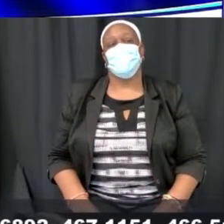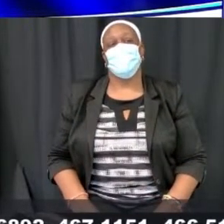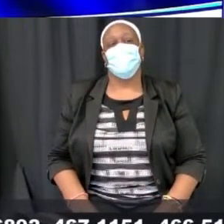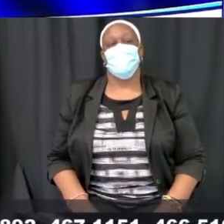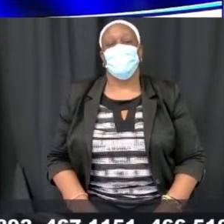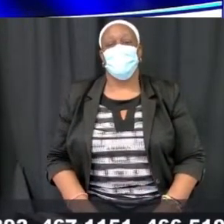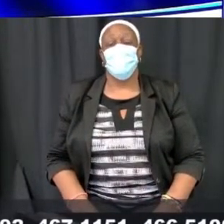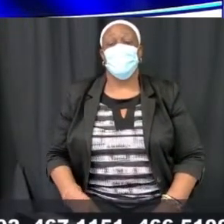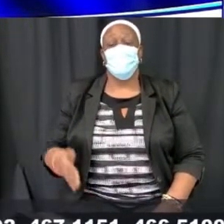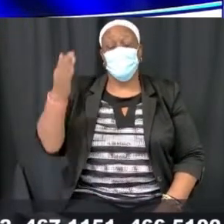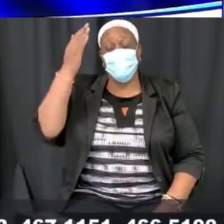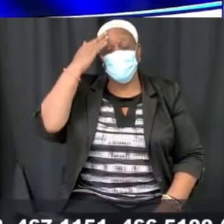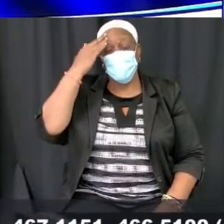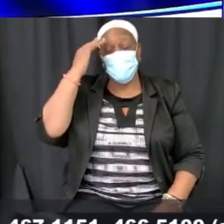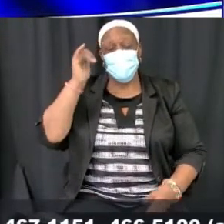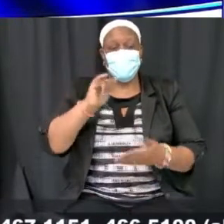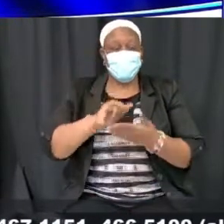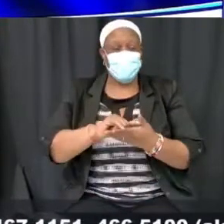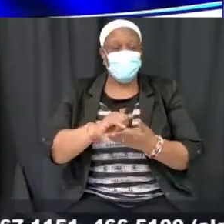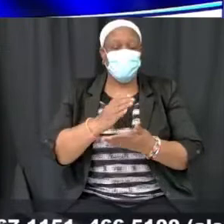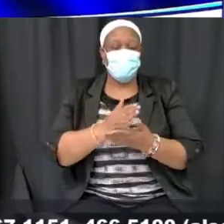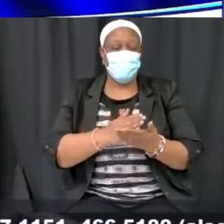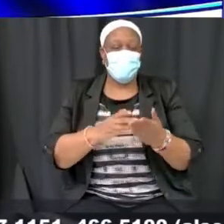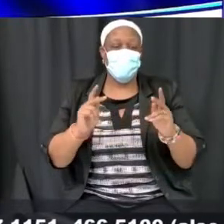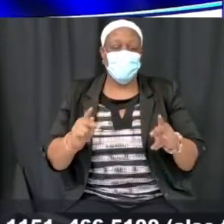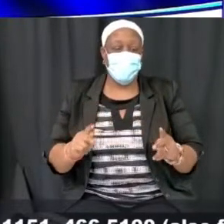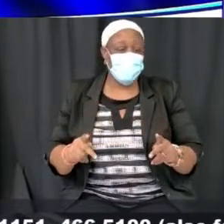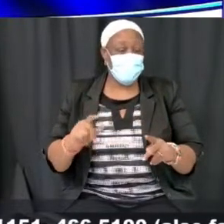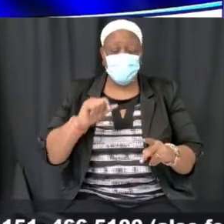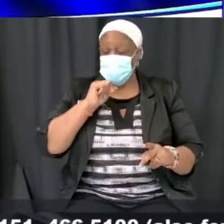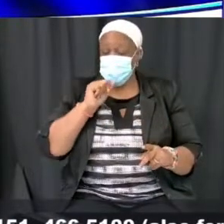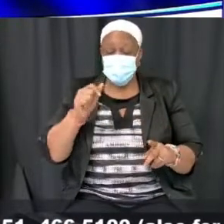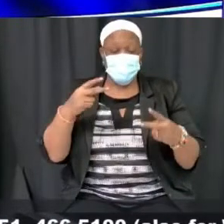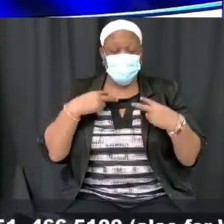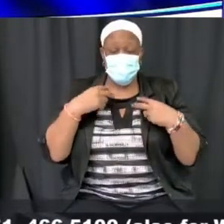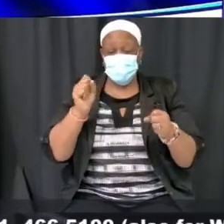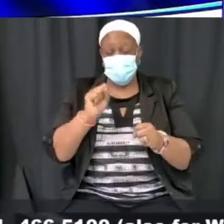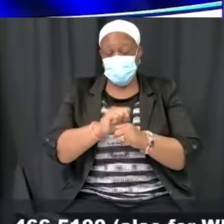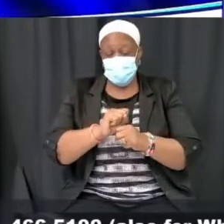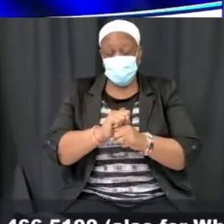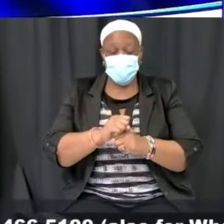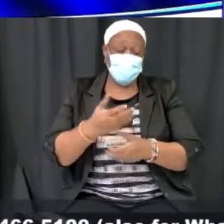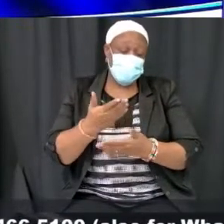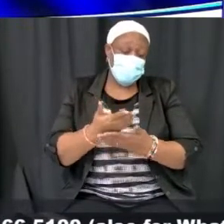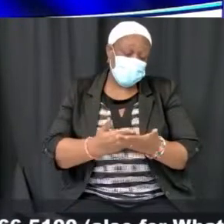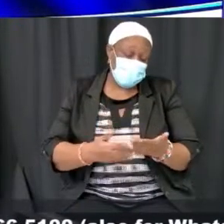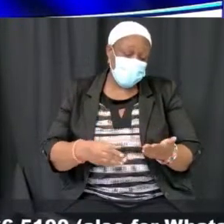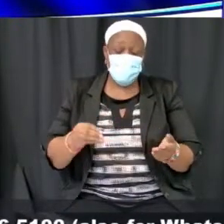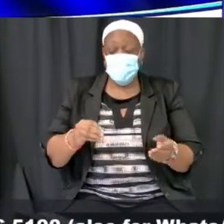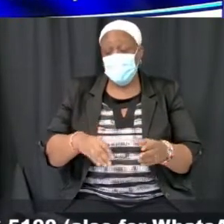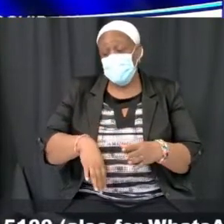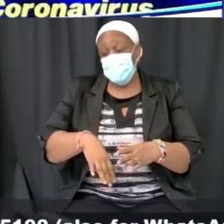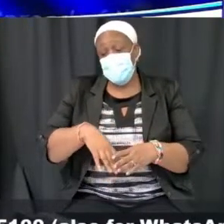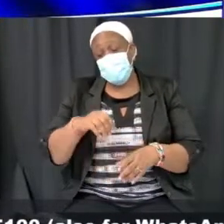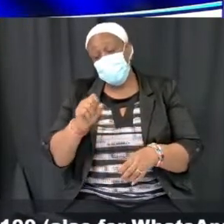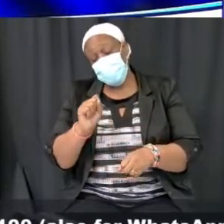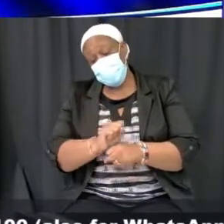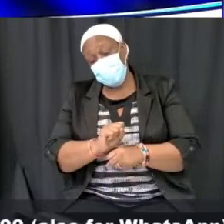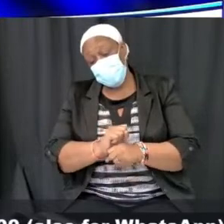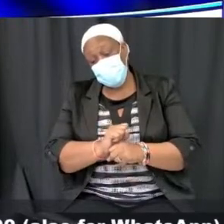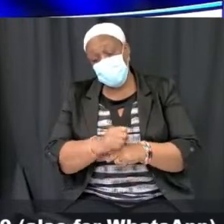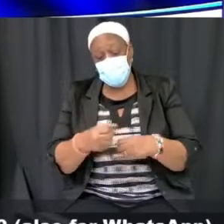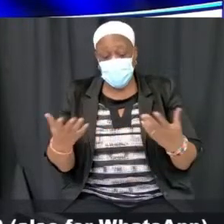We have become aware over the past year of the significant number of persons who are directly employed in this